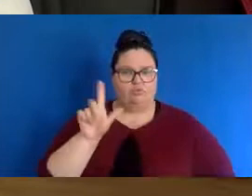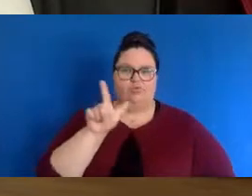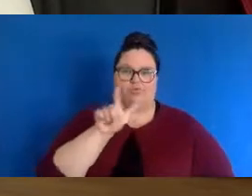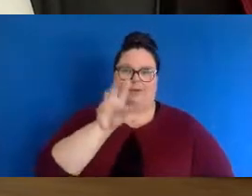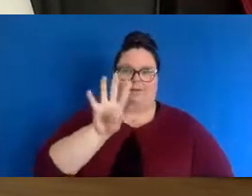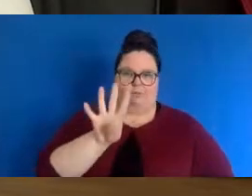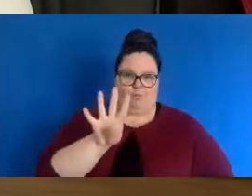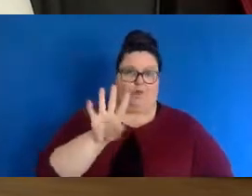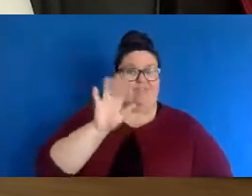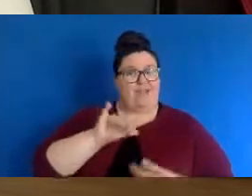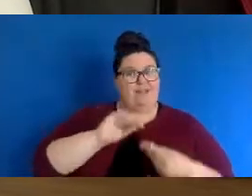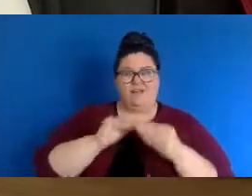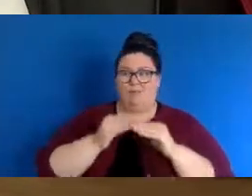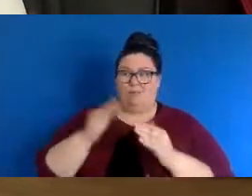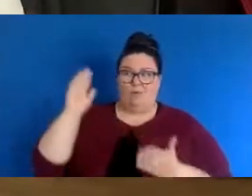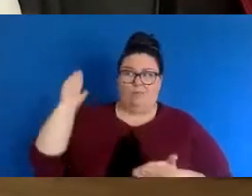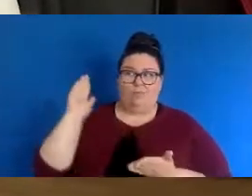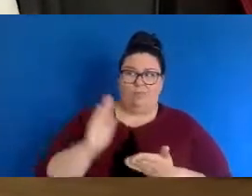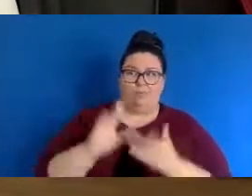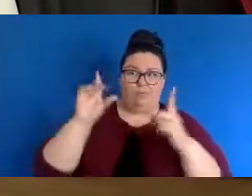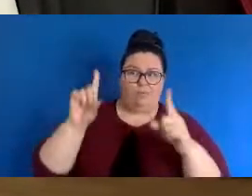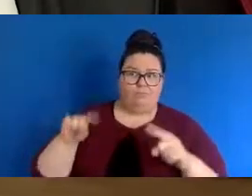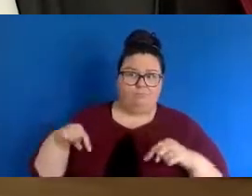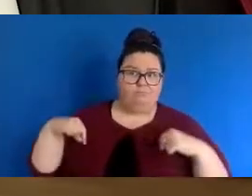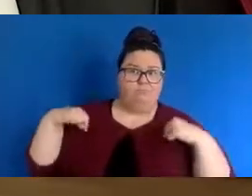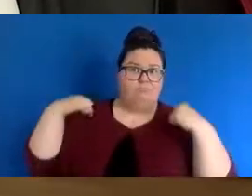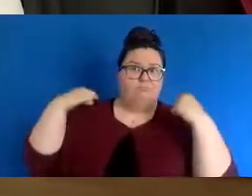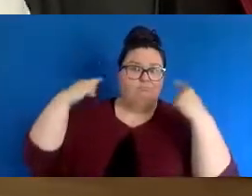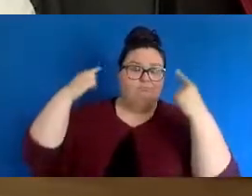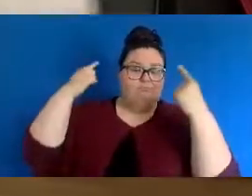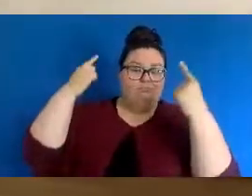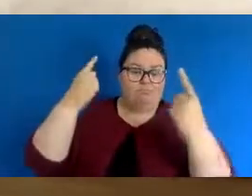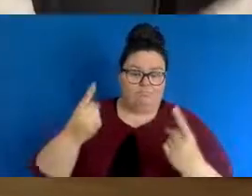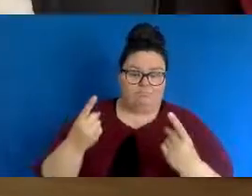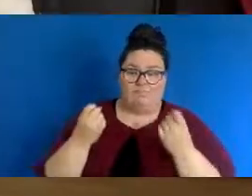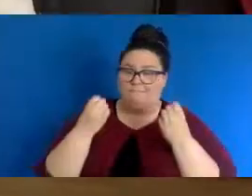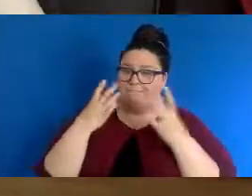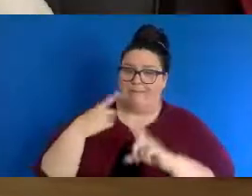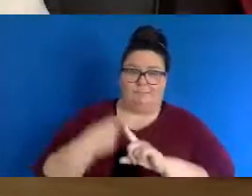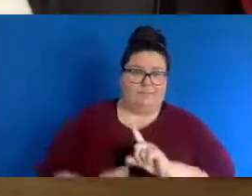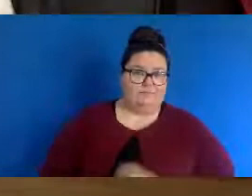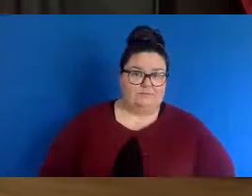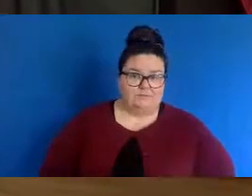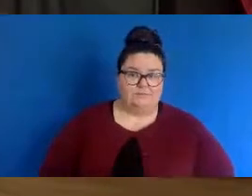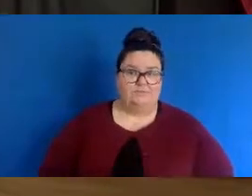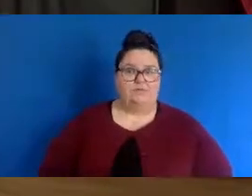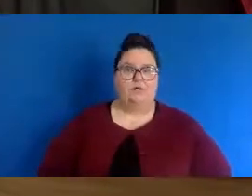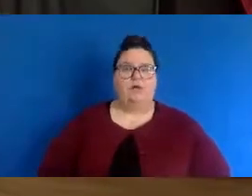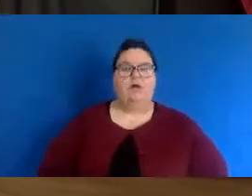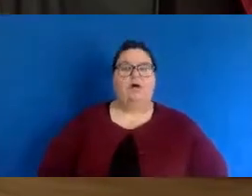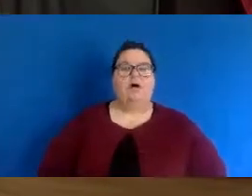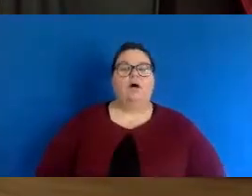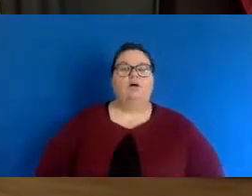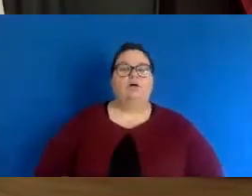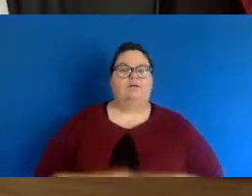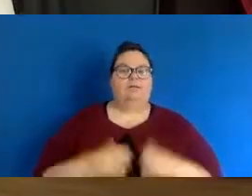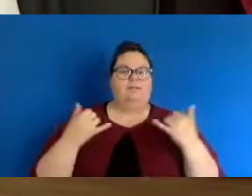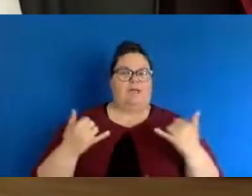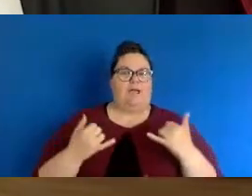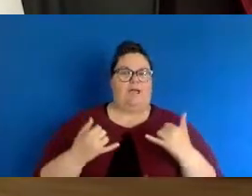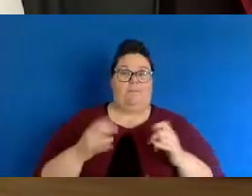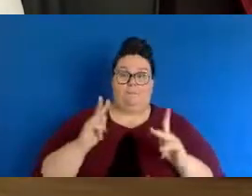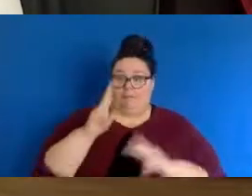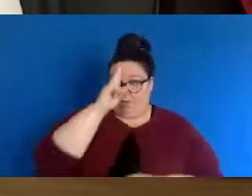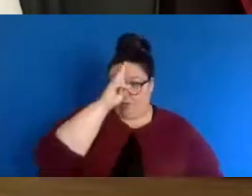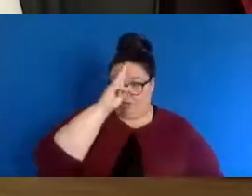is the lowest number of active cases we have seen in many months. There are now 4 New Brunswickers in hospital due